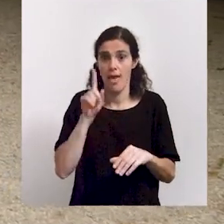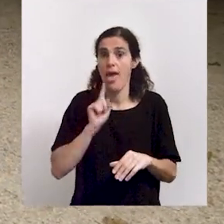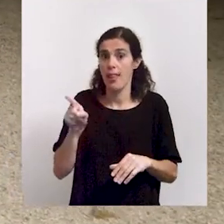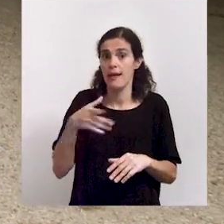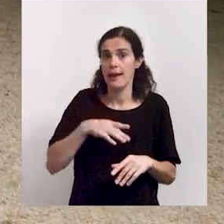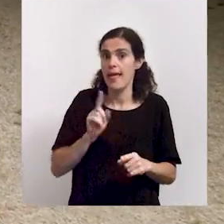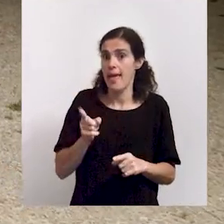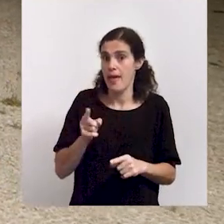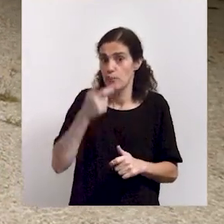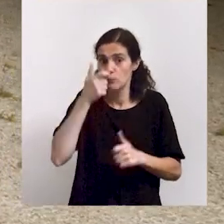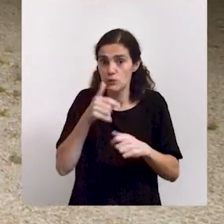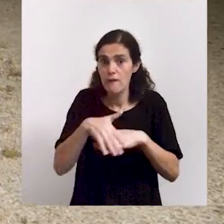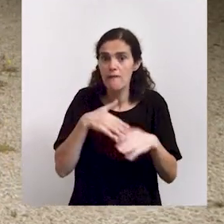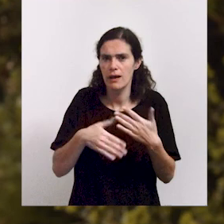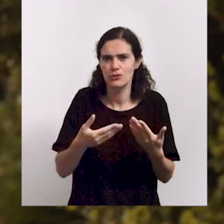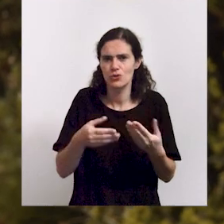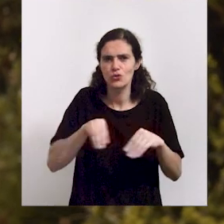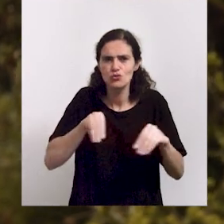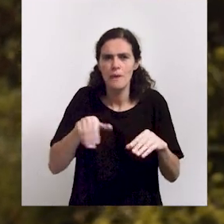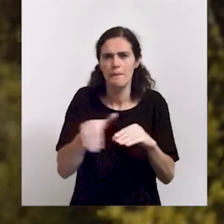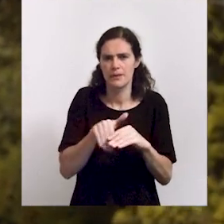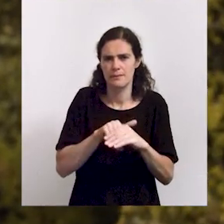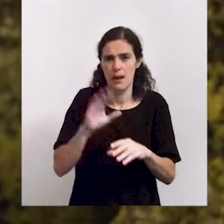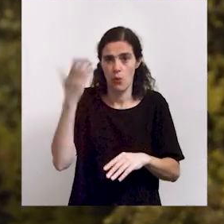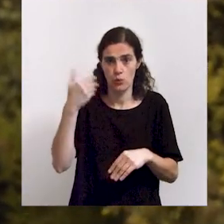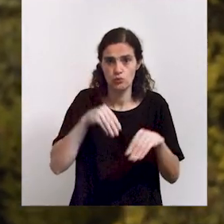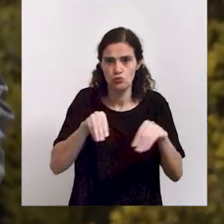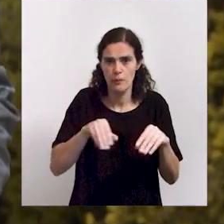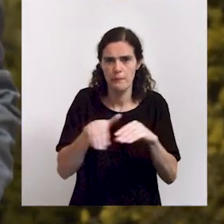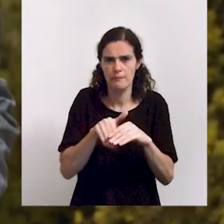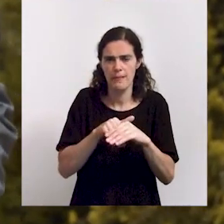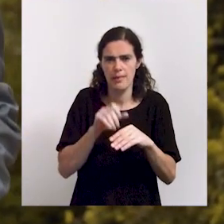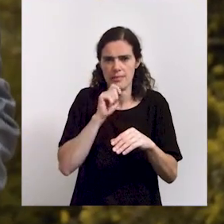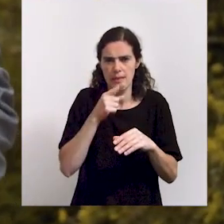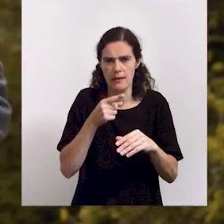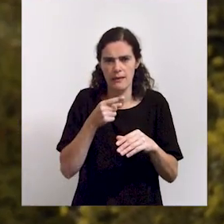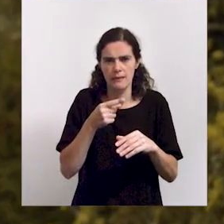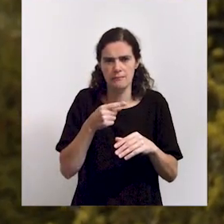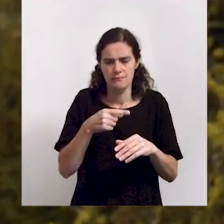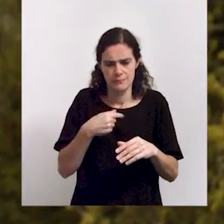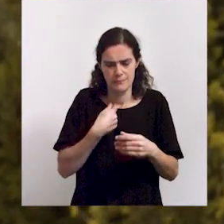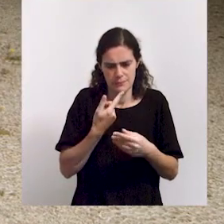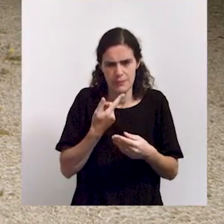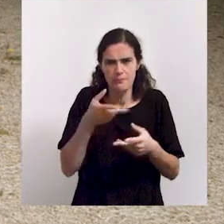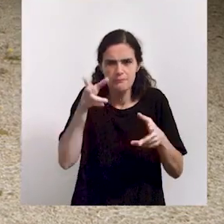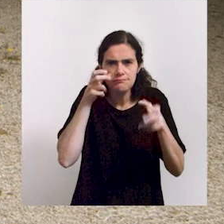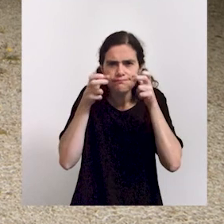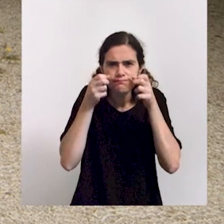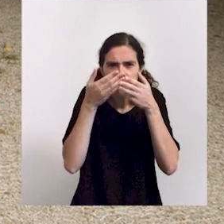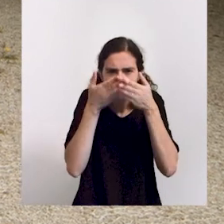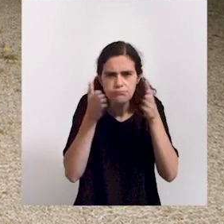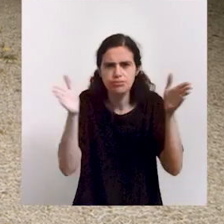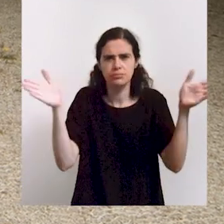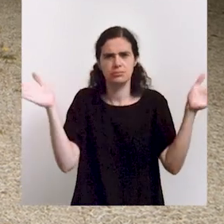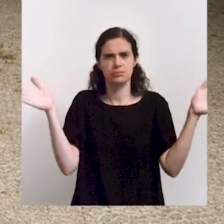when you play the game, you expand your field of perception and reality. On the other